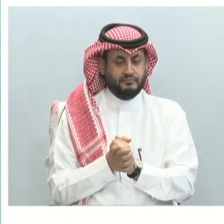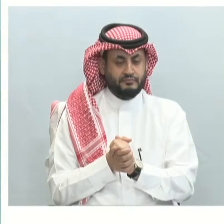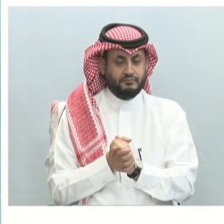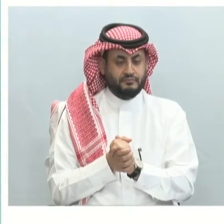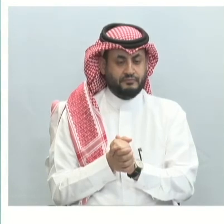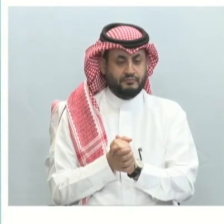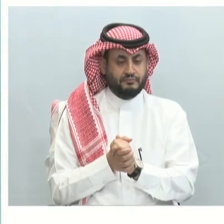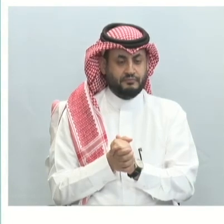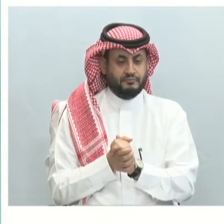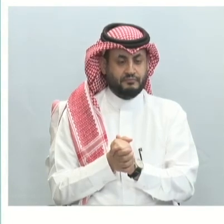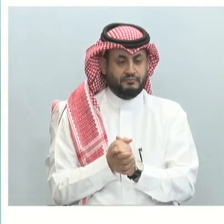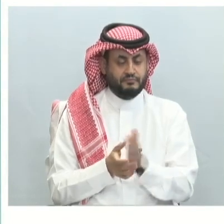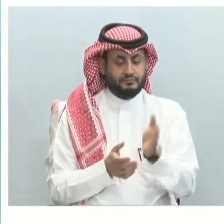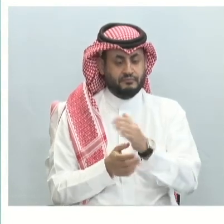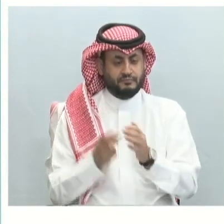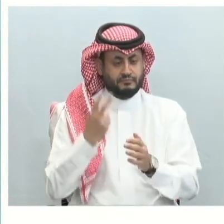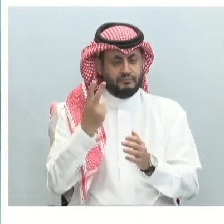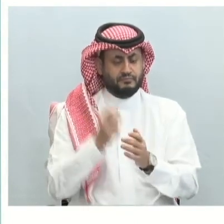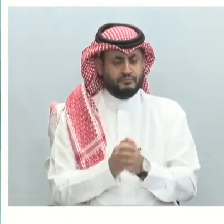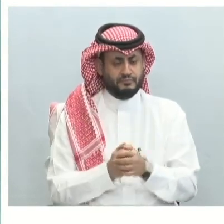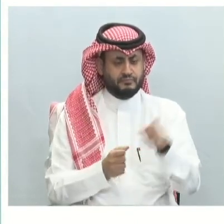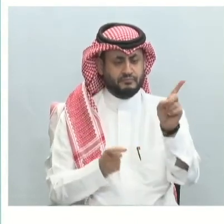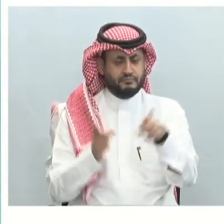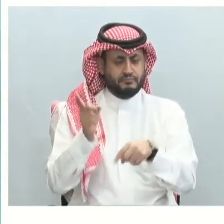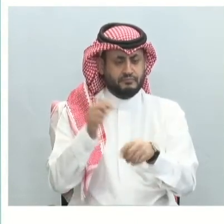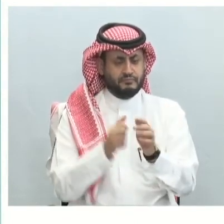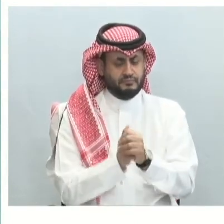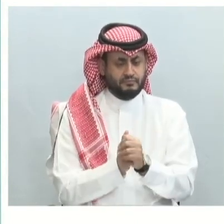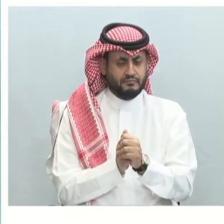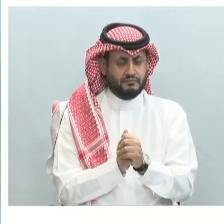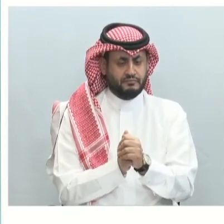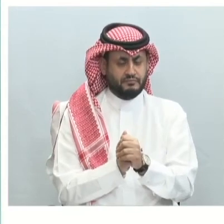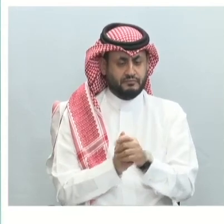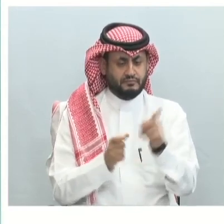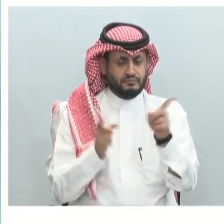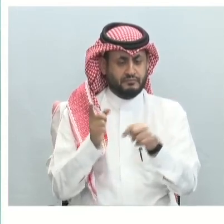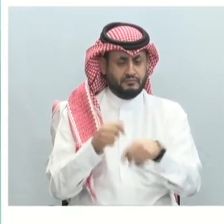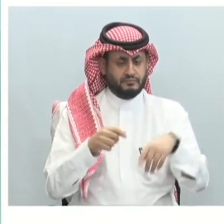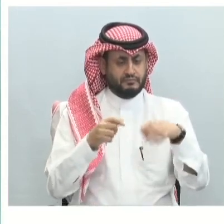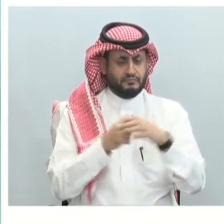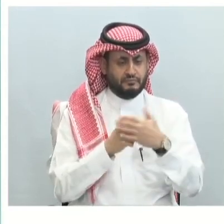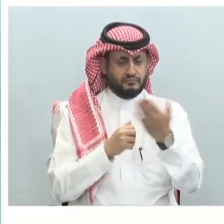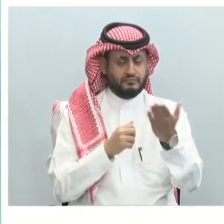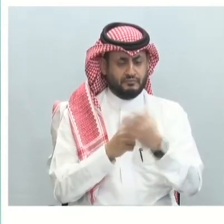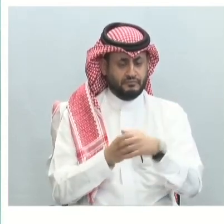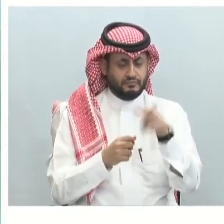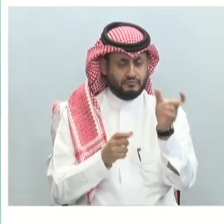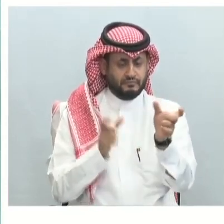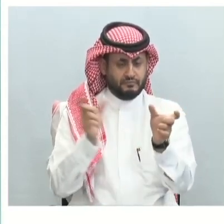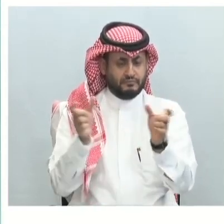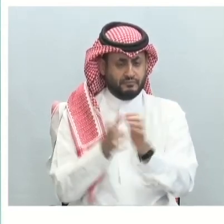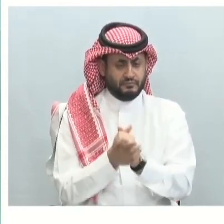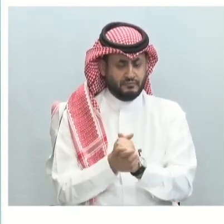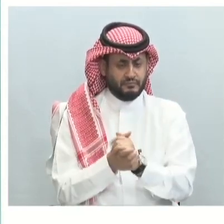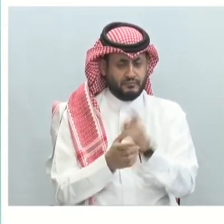Okay. Number two, match the words. Match. You use your pen or pencil and match the words here. So, we